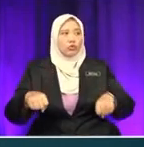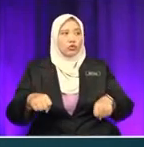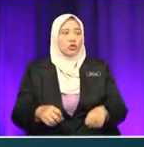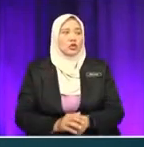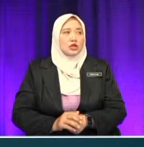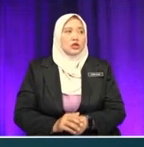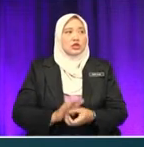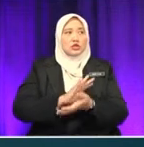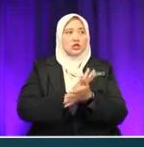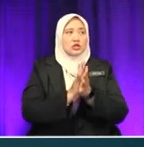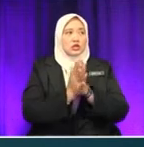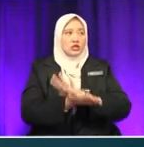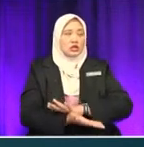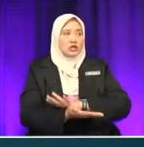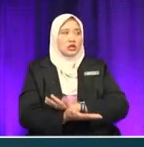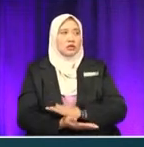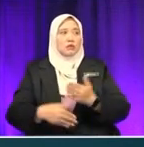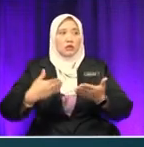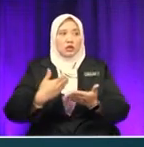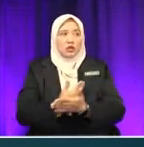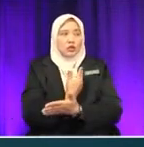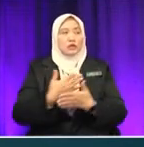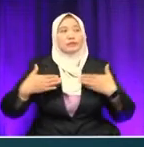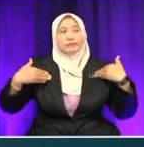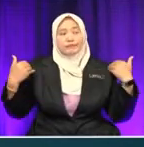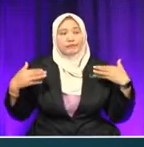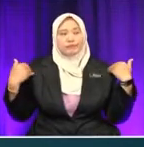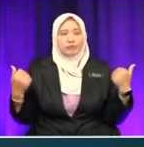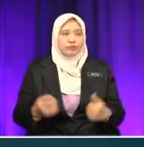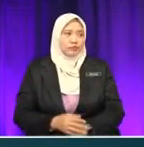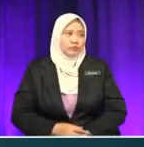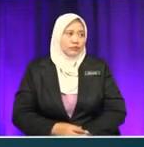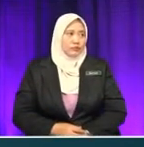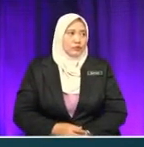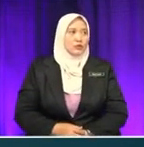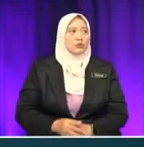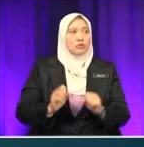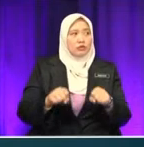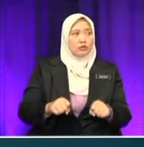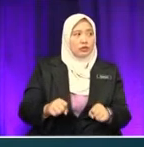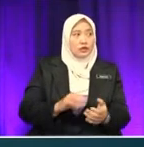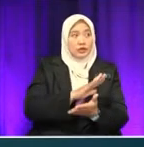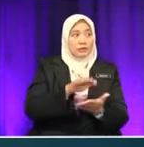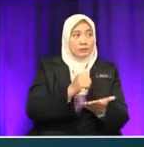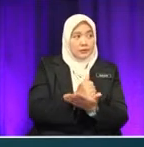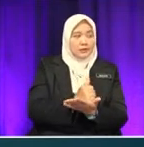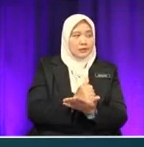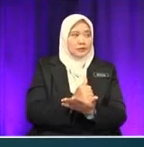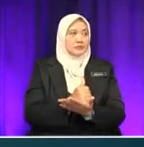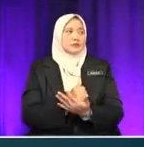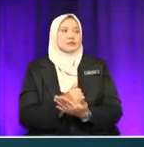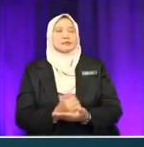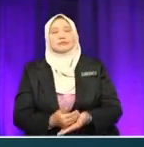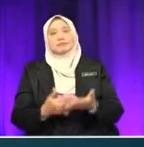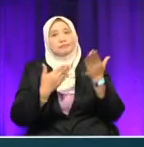and conjunction. And this is your final sentence that will be delivered by you during your speaking test. Playing